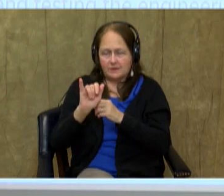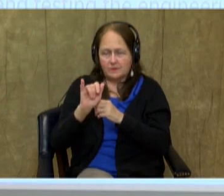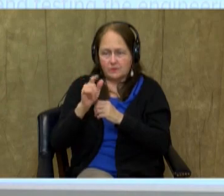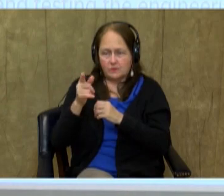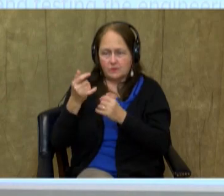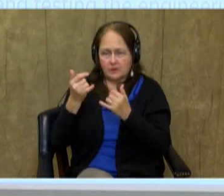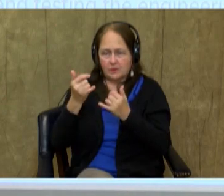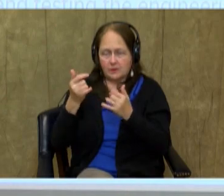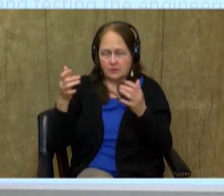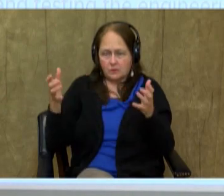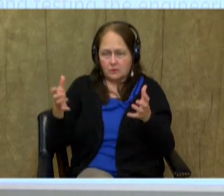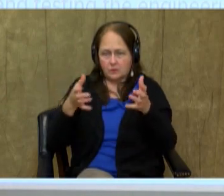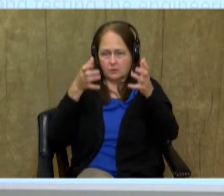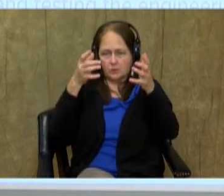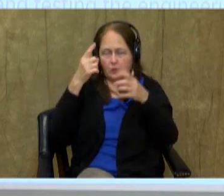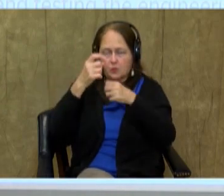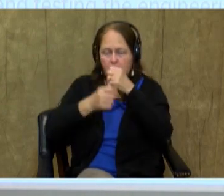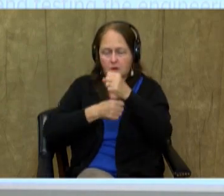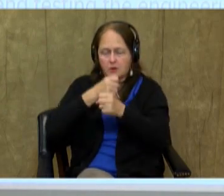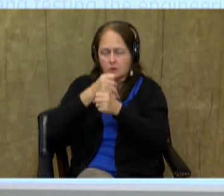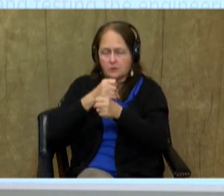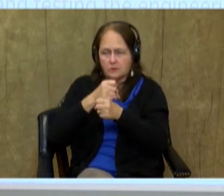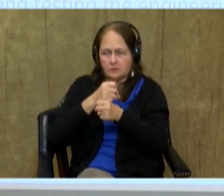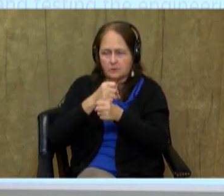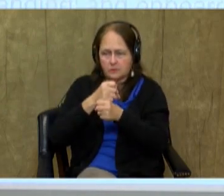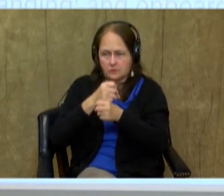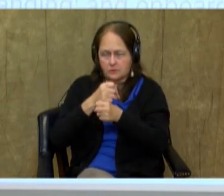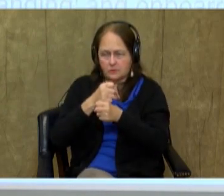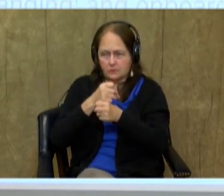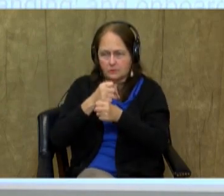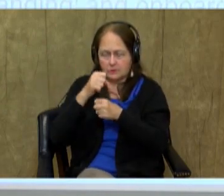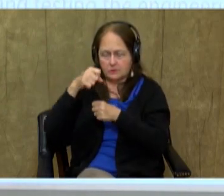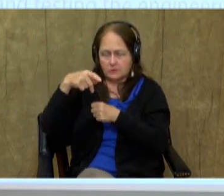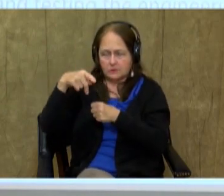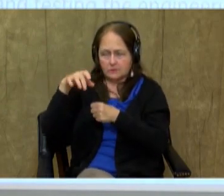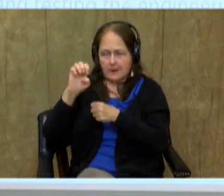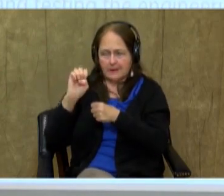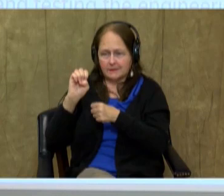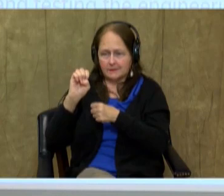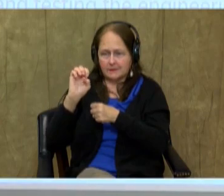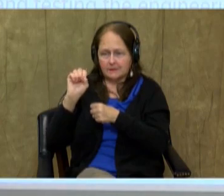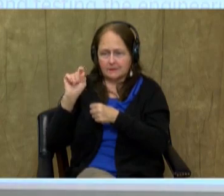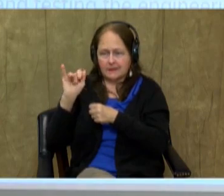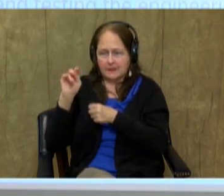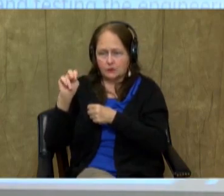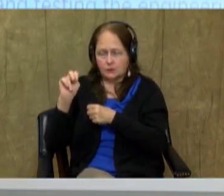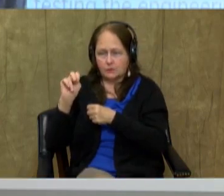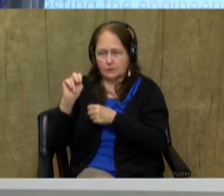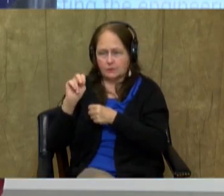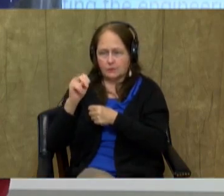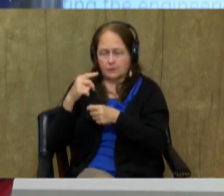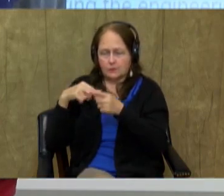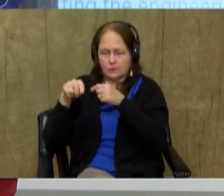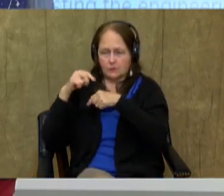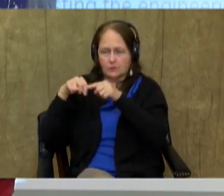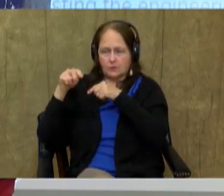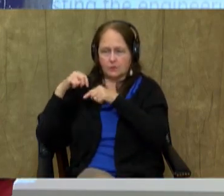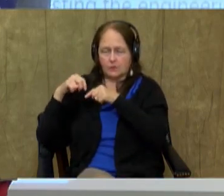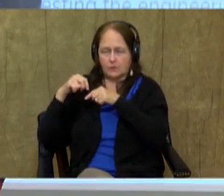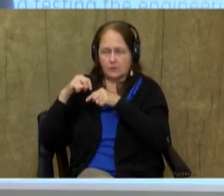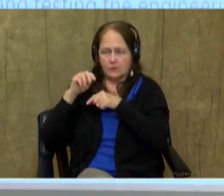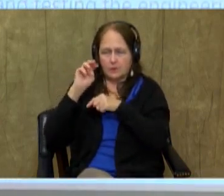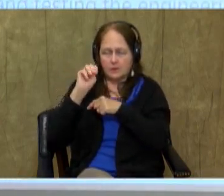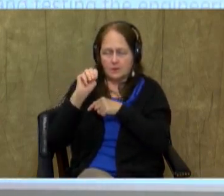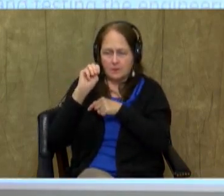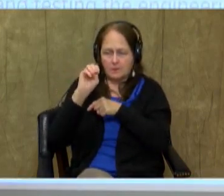except for now we're pushing it to a year in microgravity. Oh, and also, let me back up. We're going to talk about